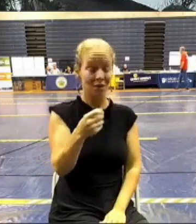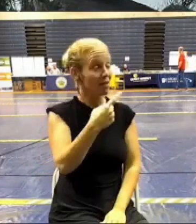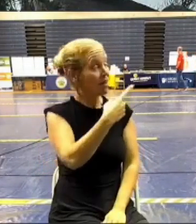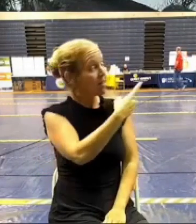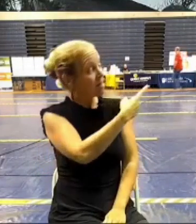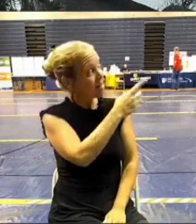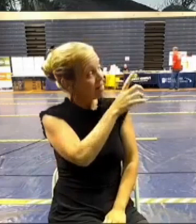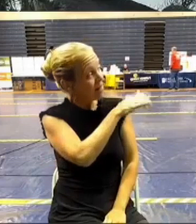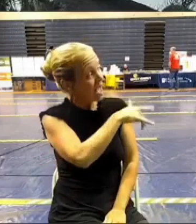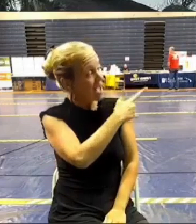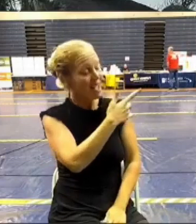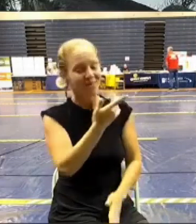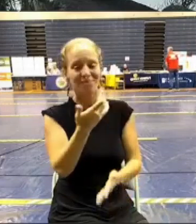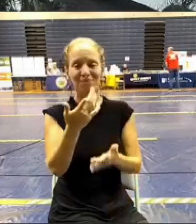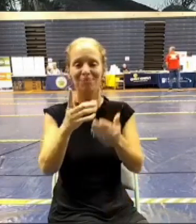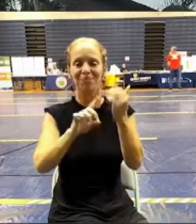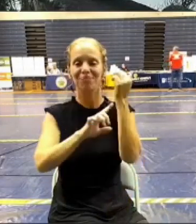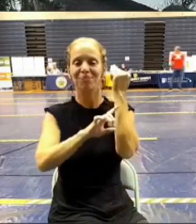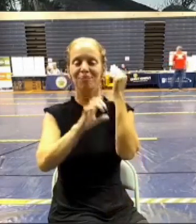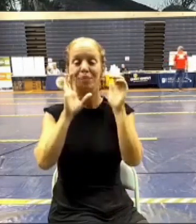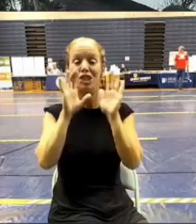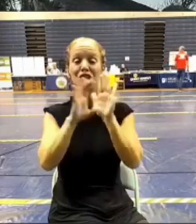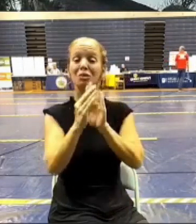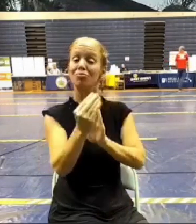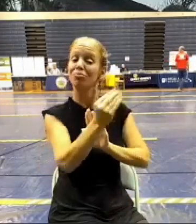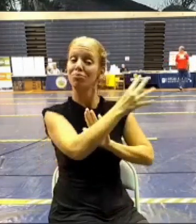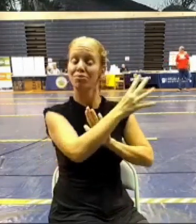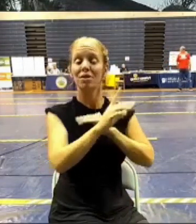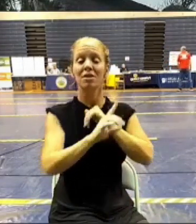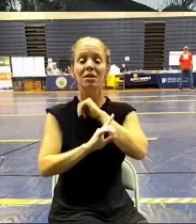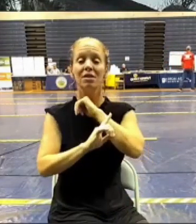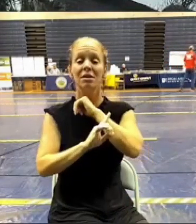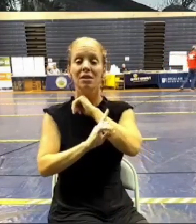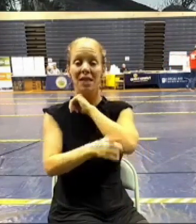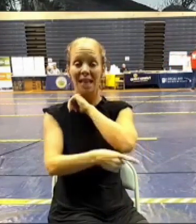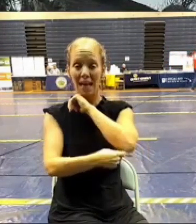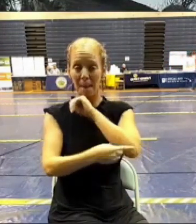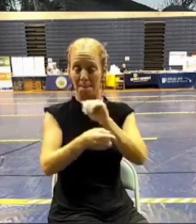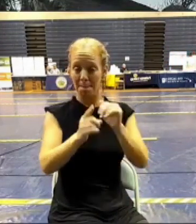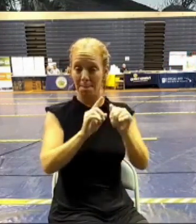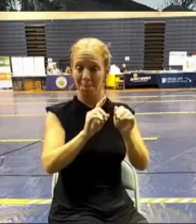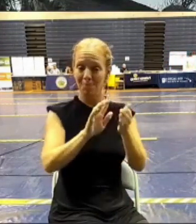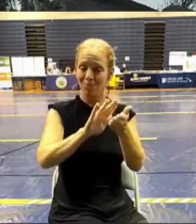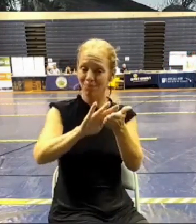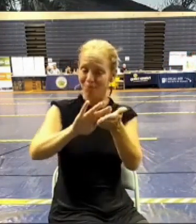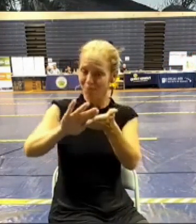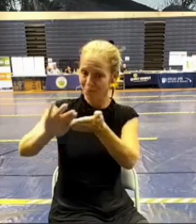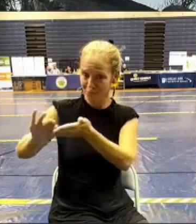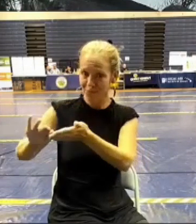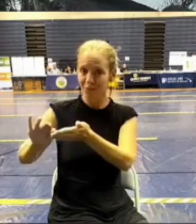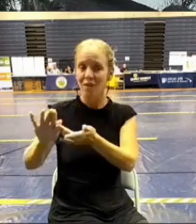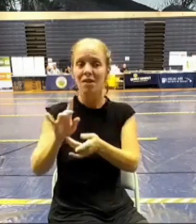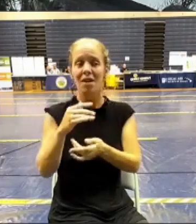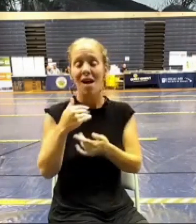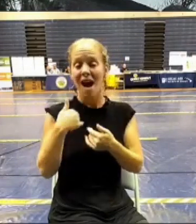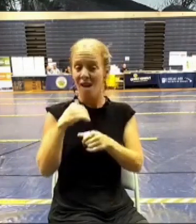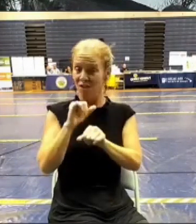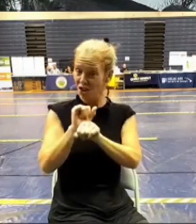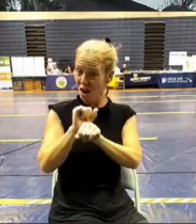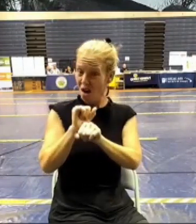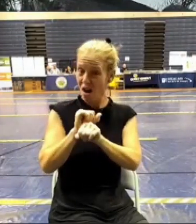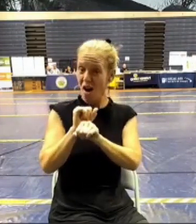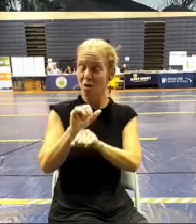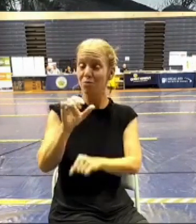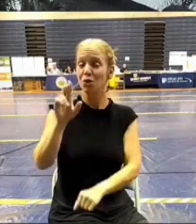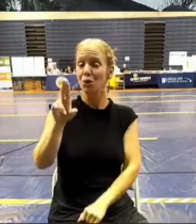cleanup on a house. It's two lots Malka of our home. There are jobs working for the Army Corps or